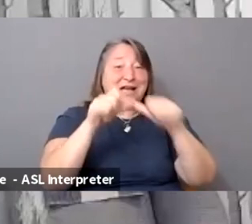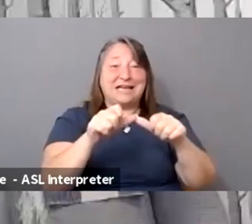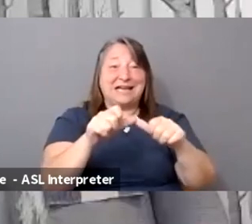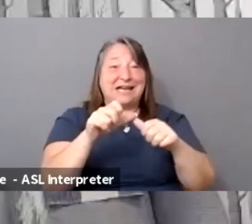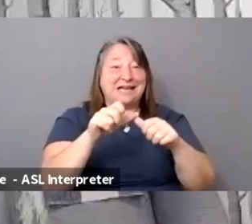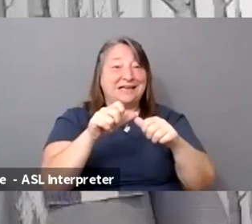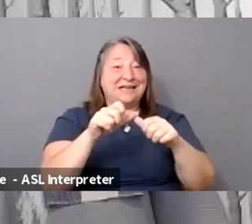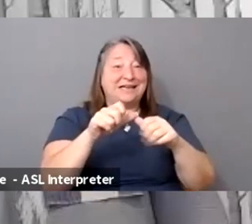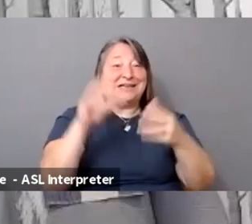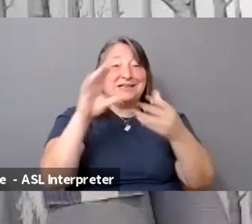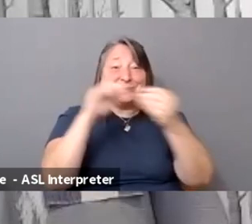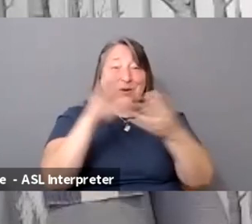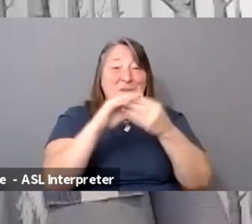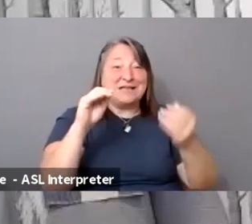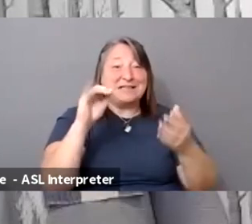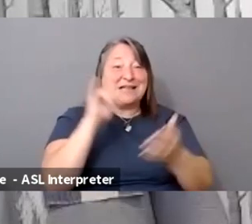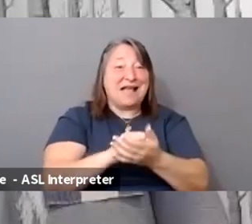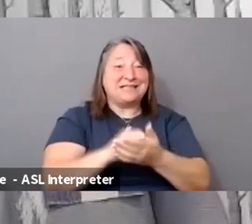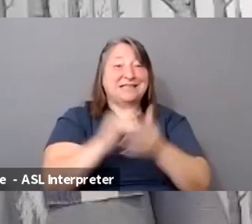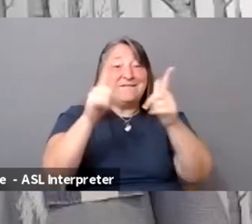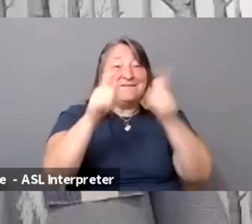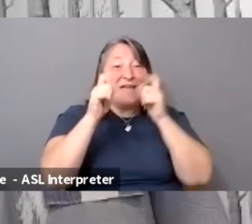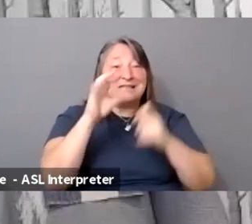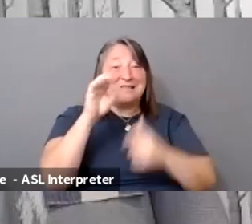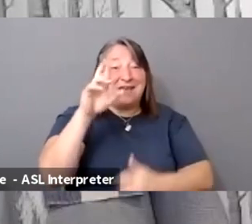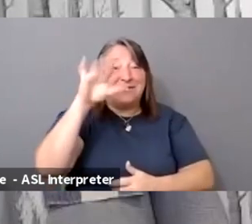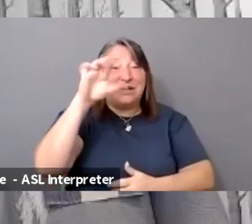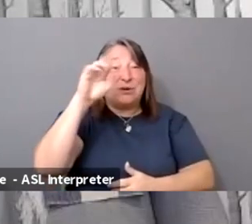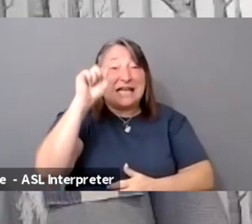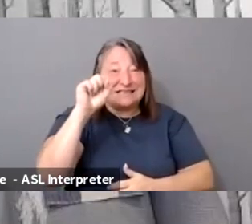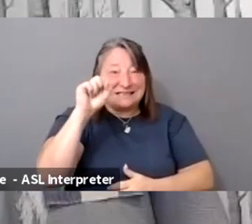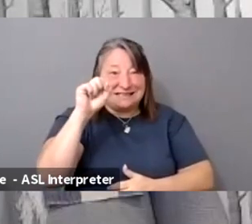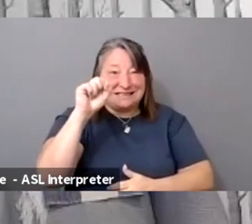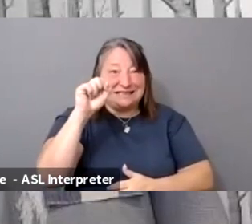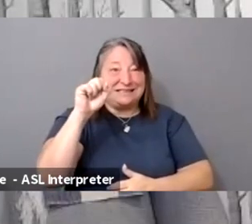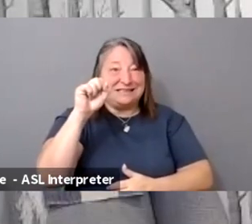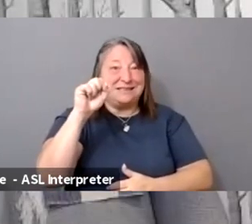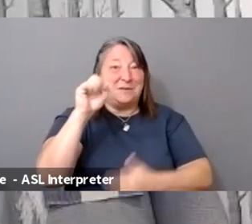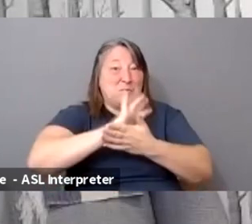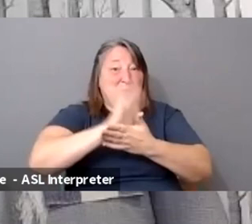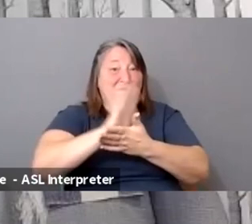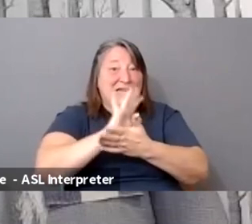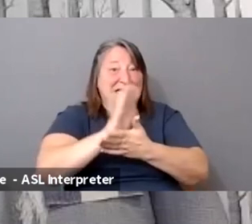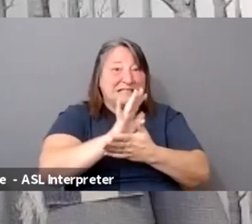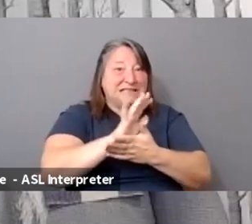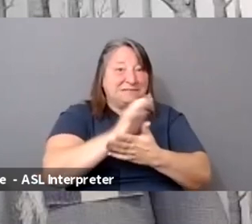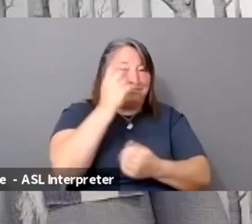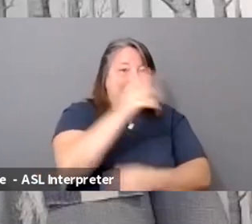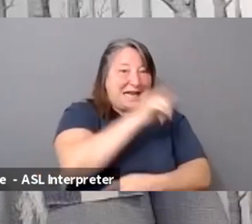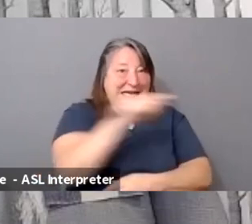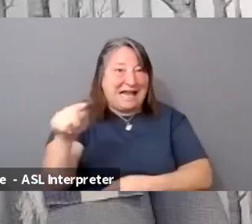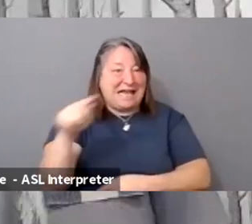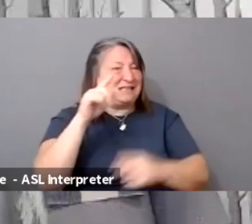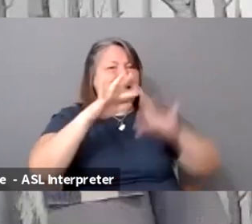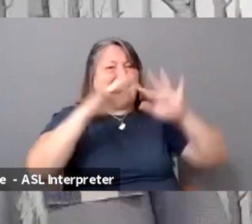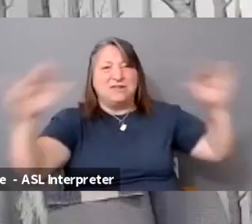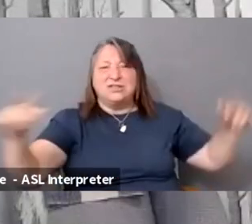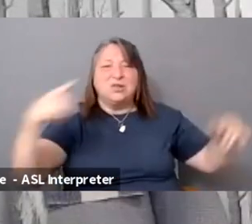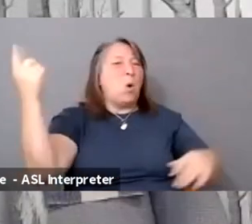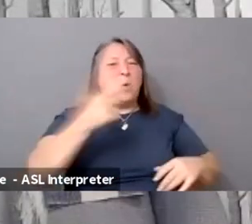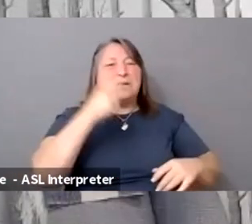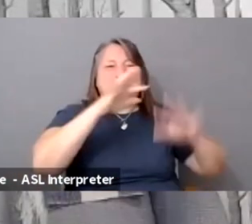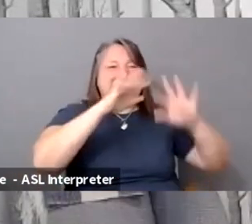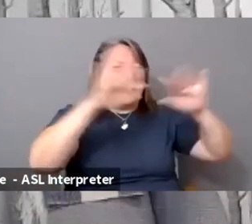is Fast and Furious. And it also happens to be incredibly diverse. It is, and it's always been incredibly diverse from day one.